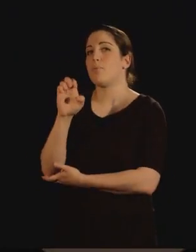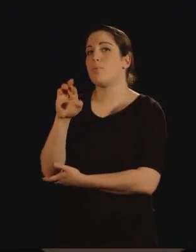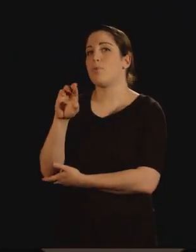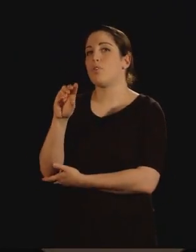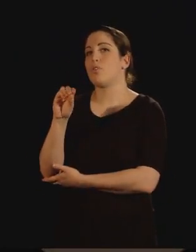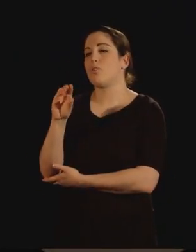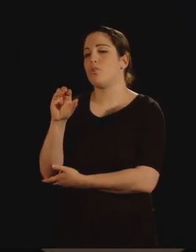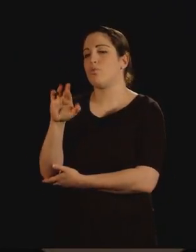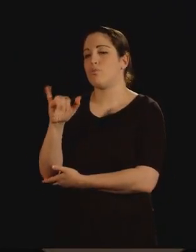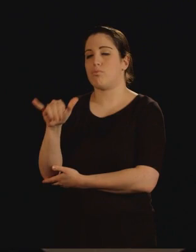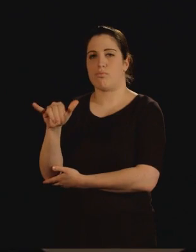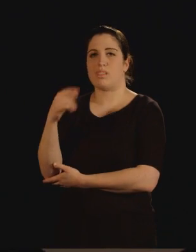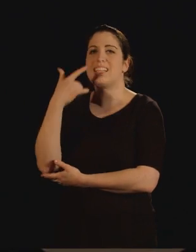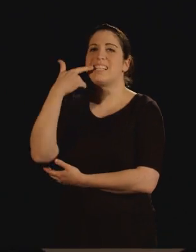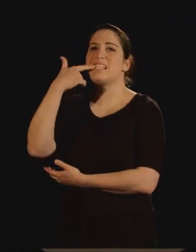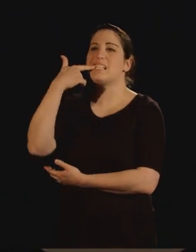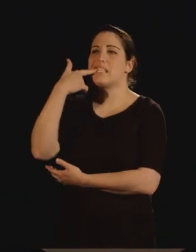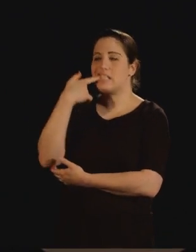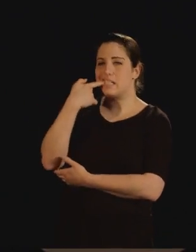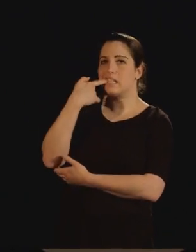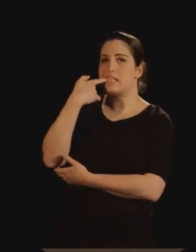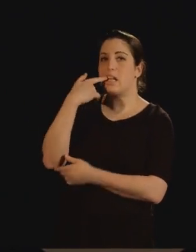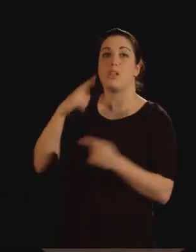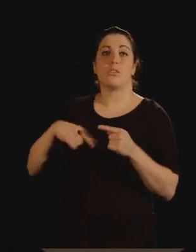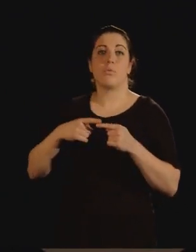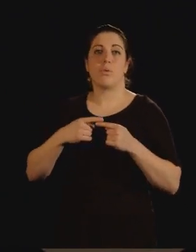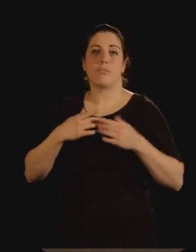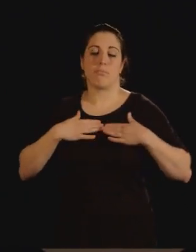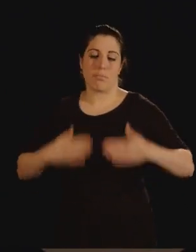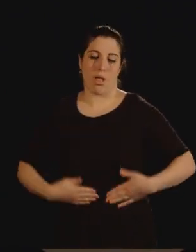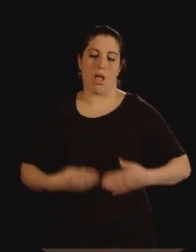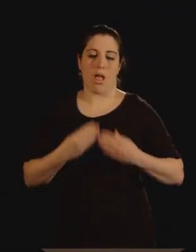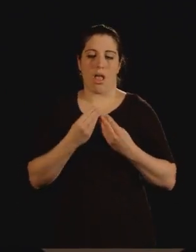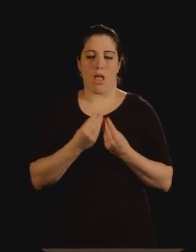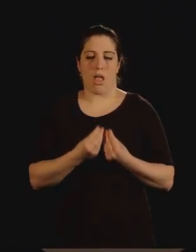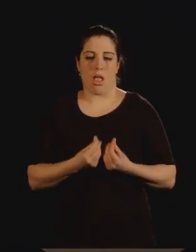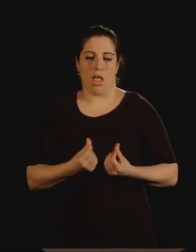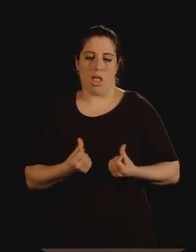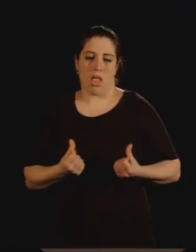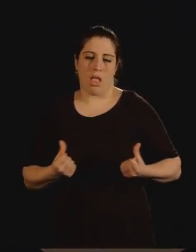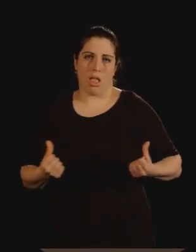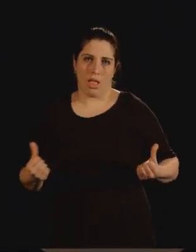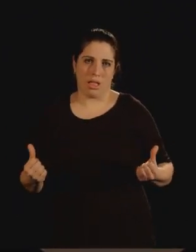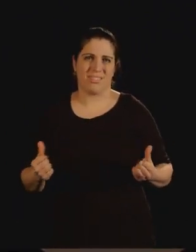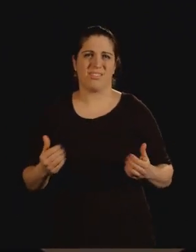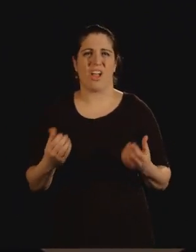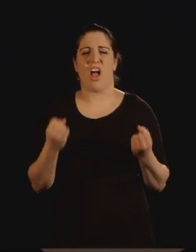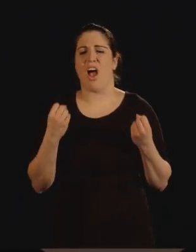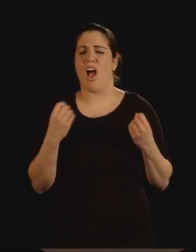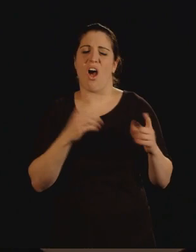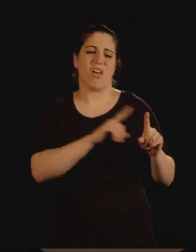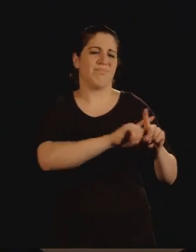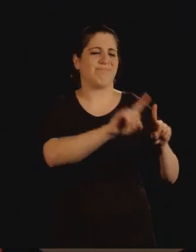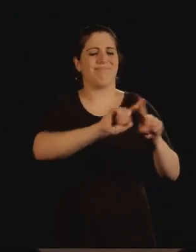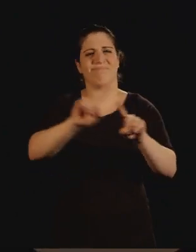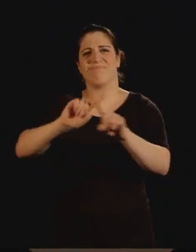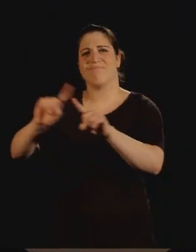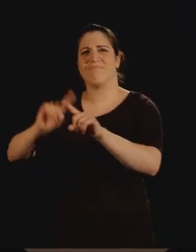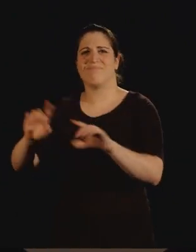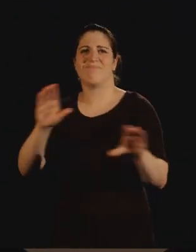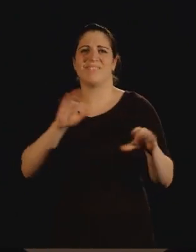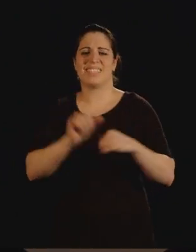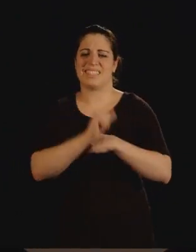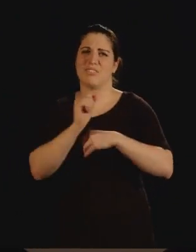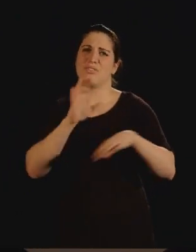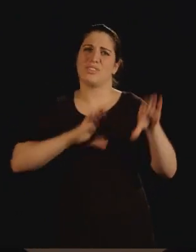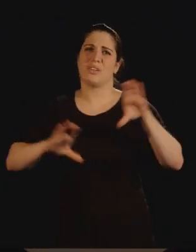and bodies, they turn to ash. And those tainted particles, the varnish, the chemicals, the mercury, they just sort of float